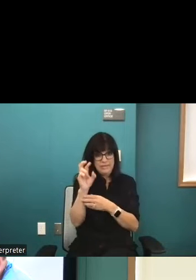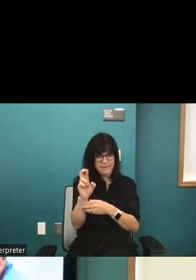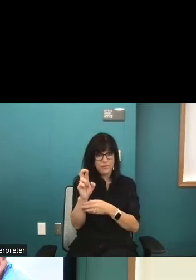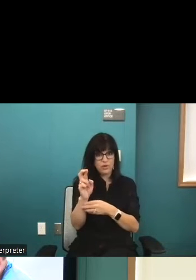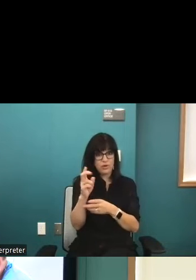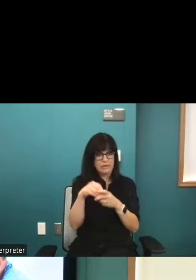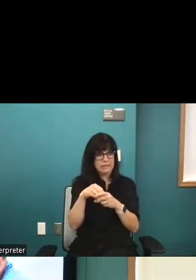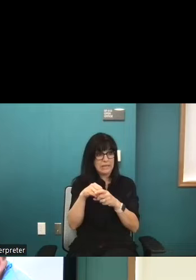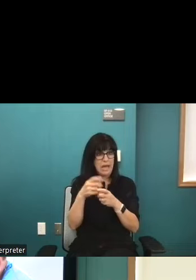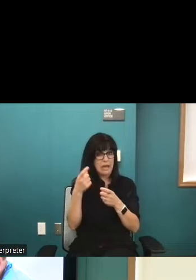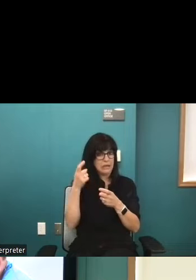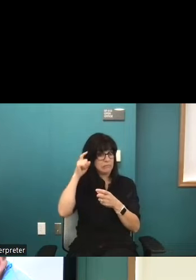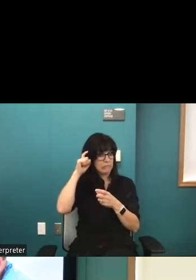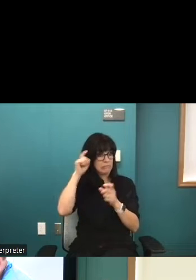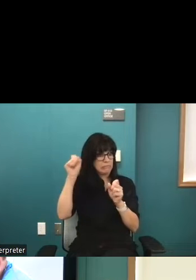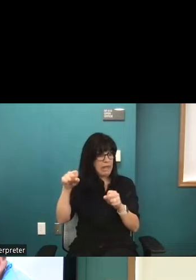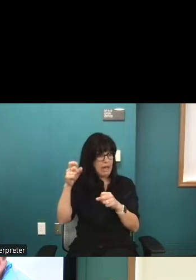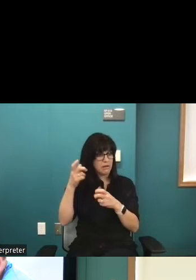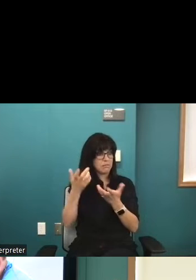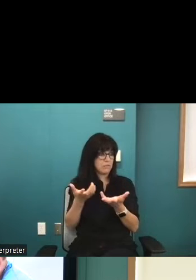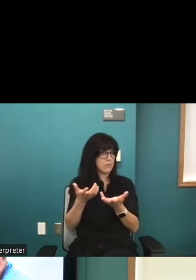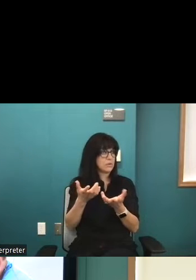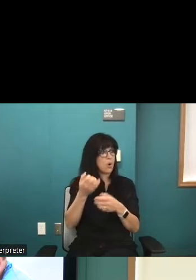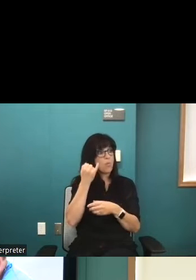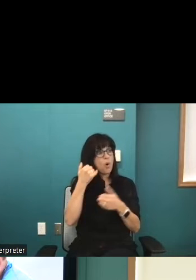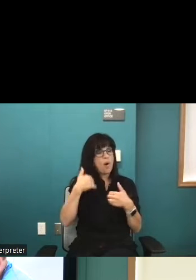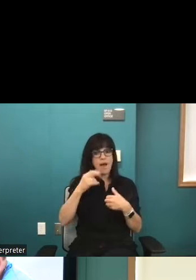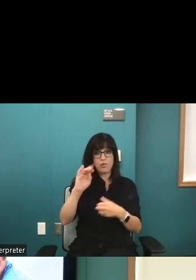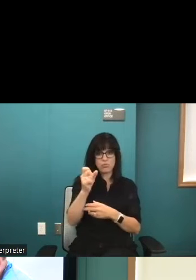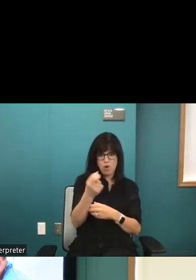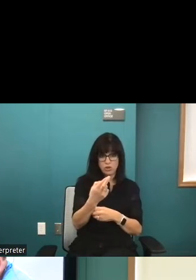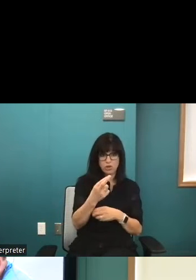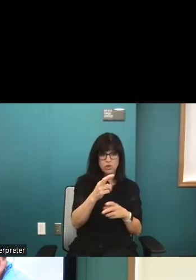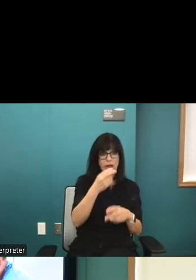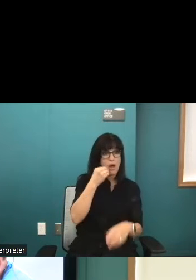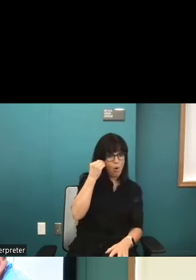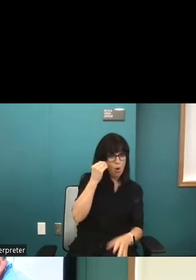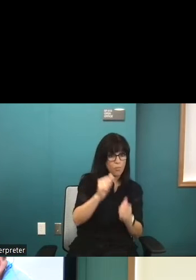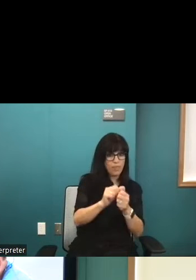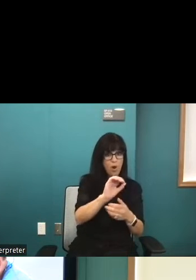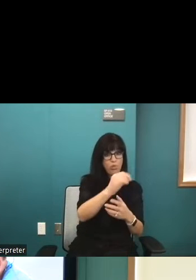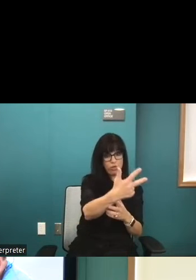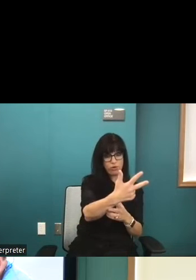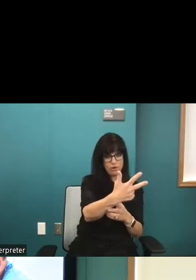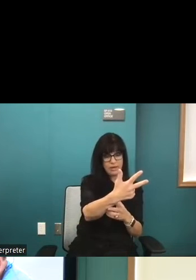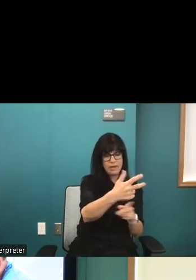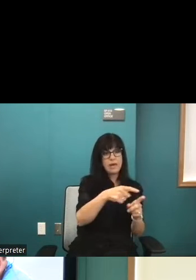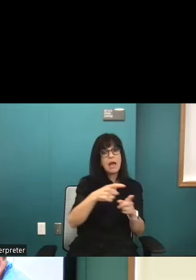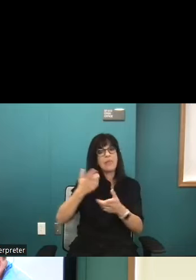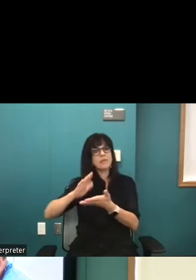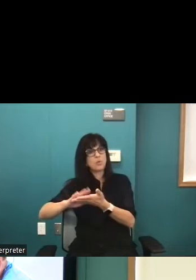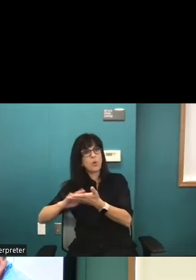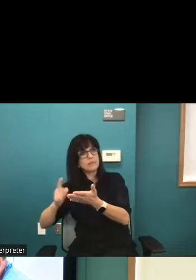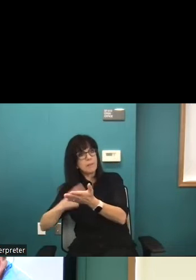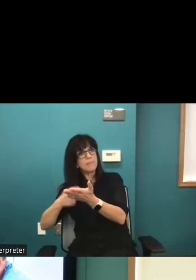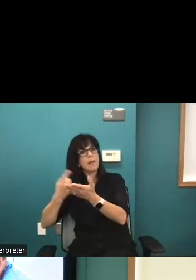processor or hearing aid can hold 2. So let's say they have a Roger device at home with an O3 receiver. At the school, oftentimes